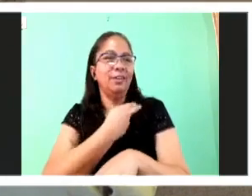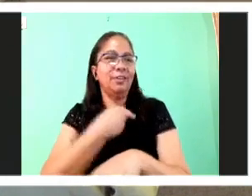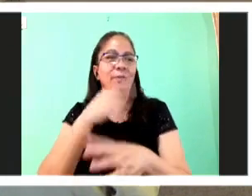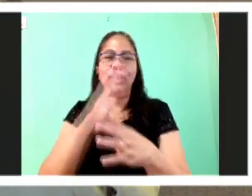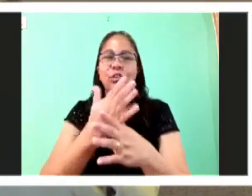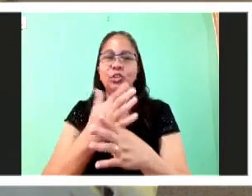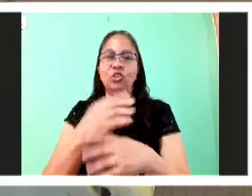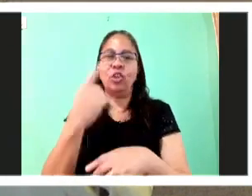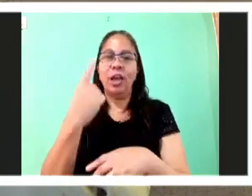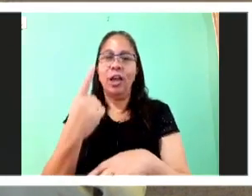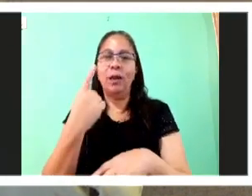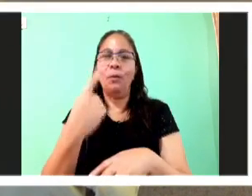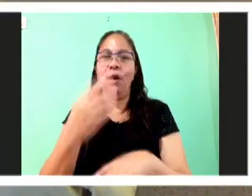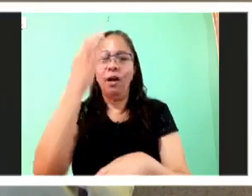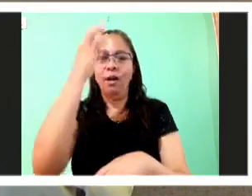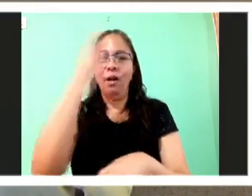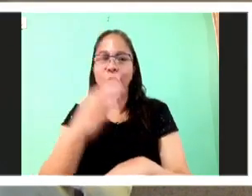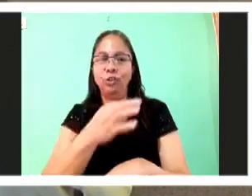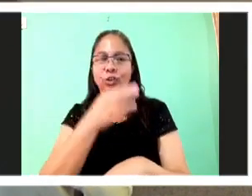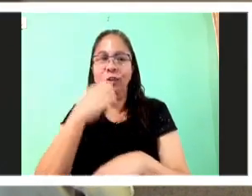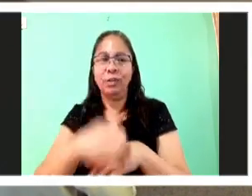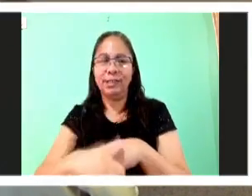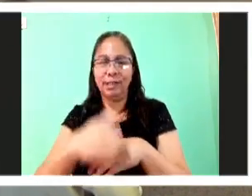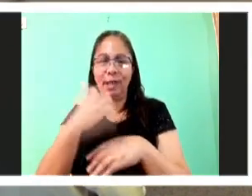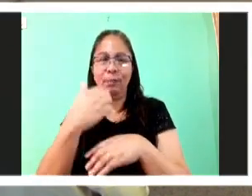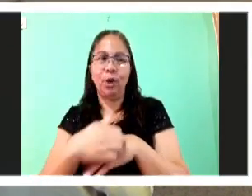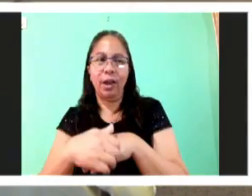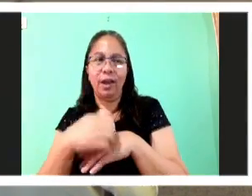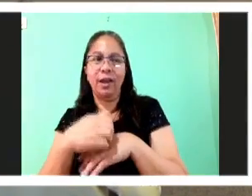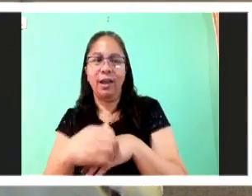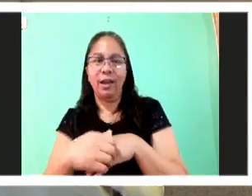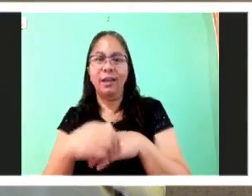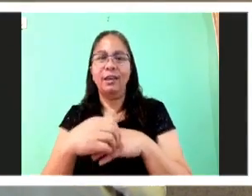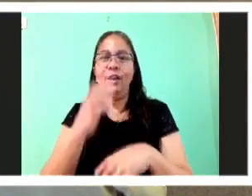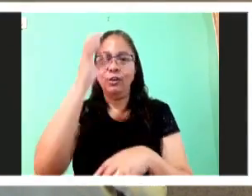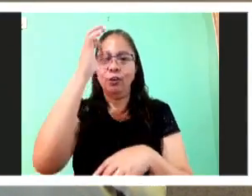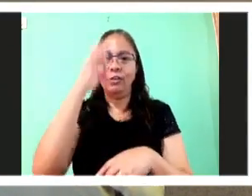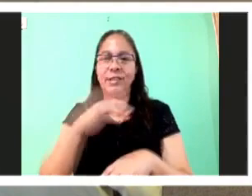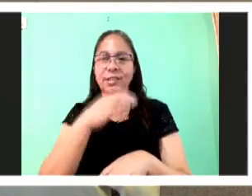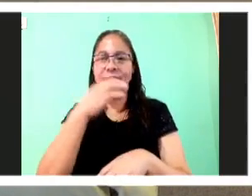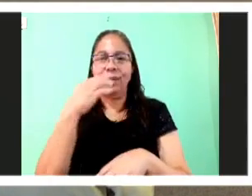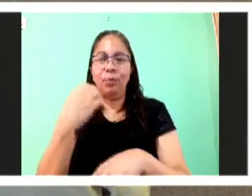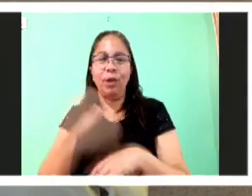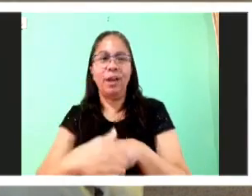You have called us to share one Eucharistic bread, Eucharistic